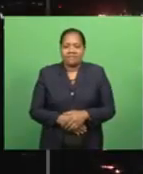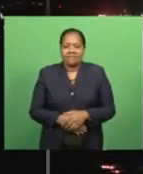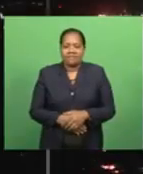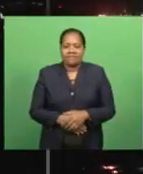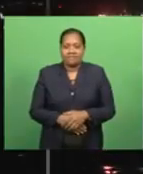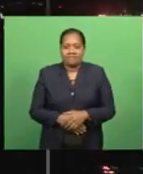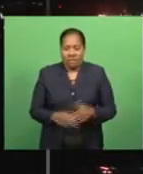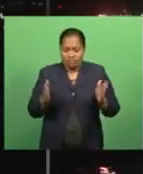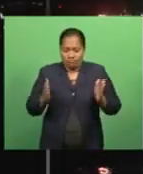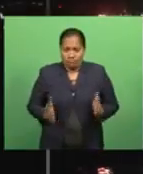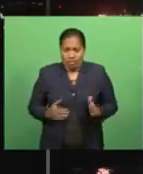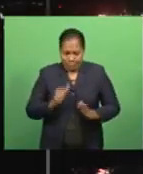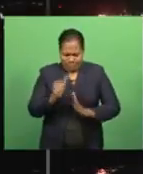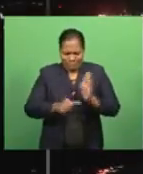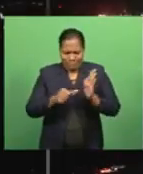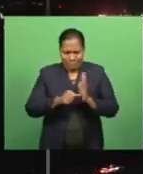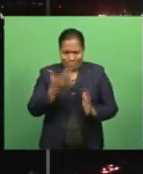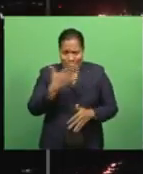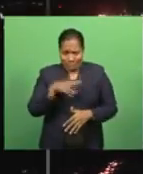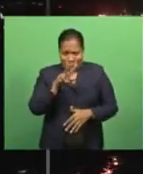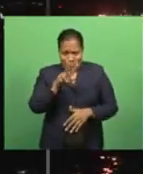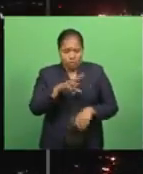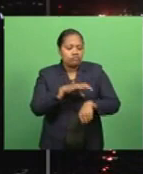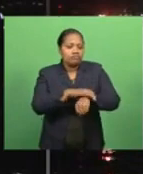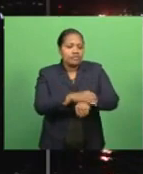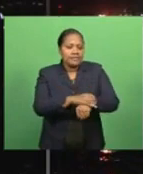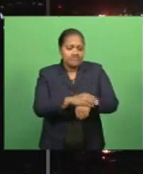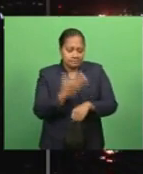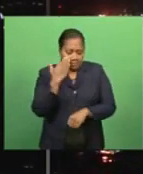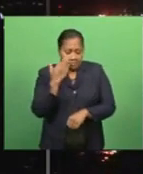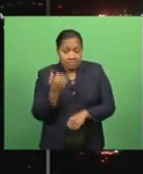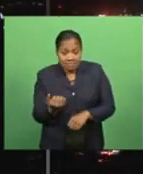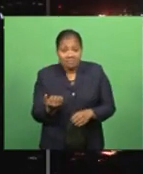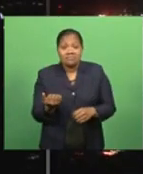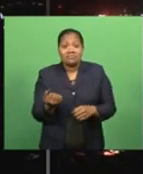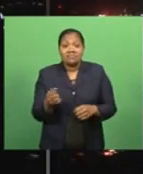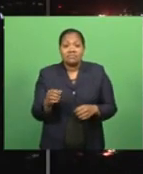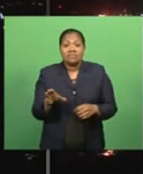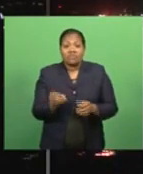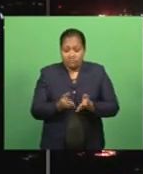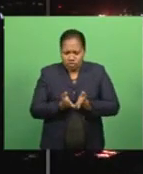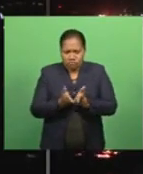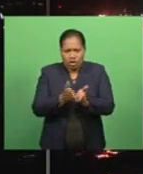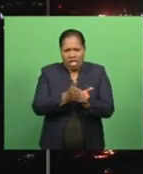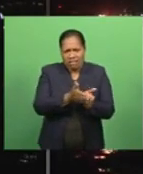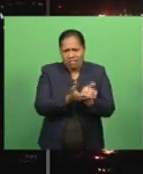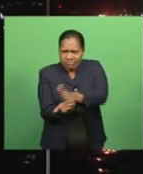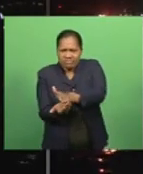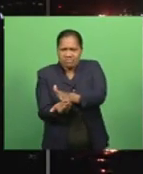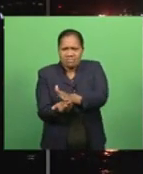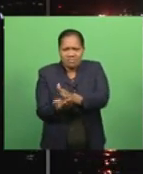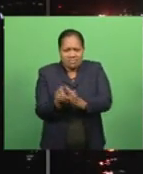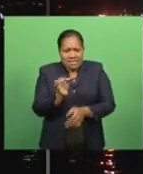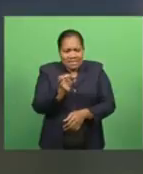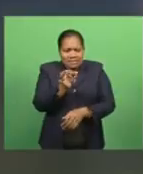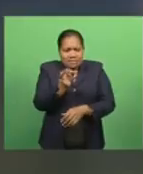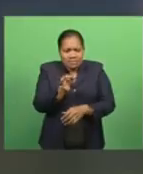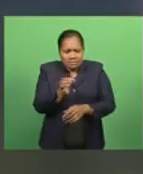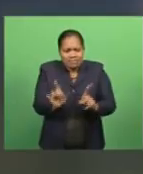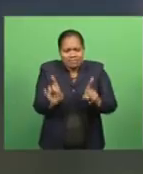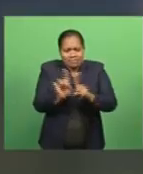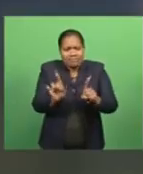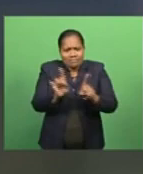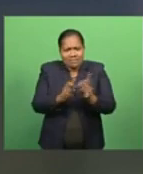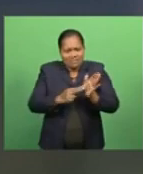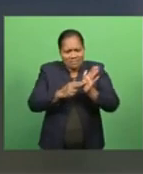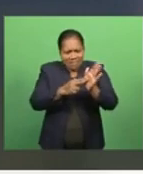The body of a 52-year-old police officer has been recovered from a boat that capsized near Tomberua Island last night. Police